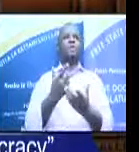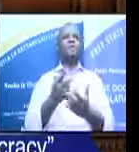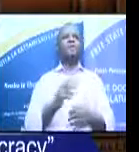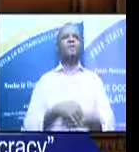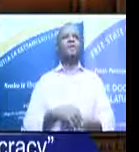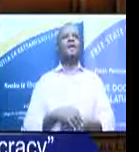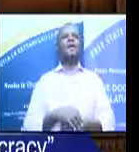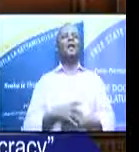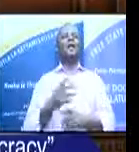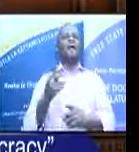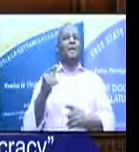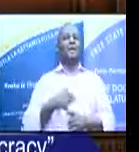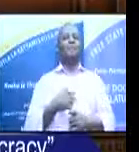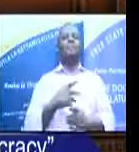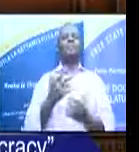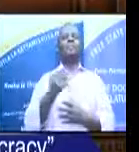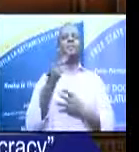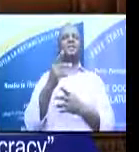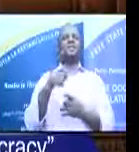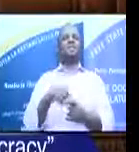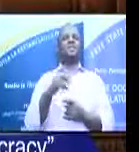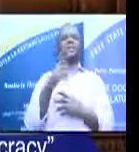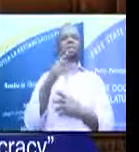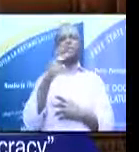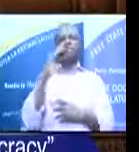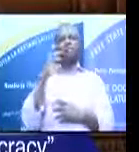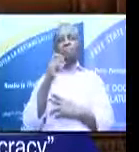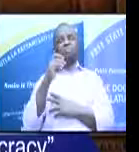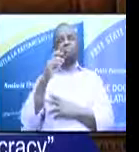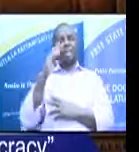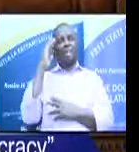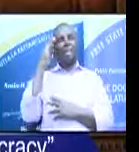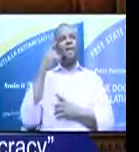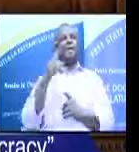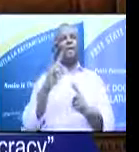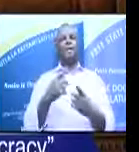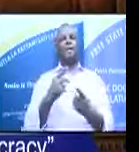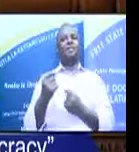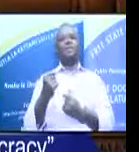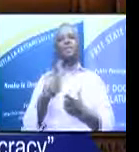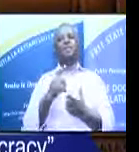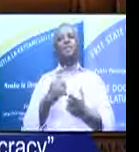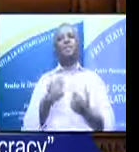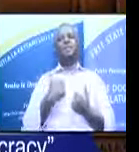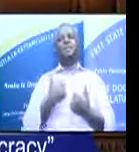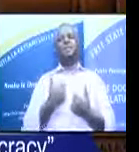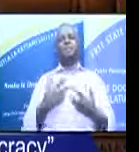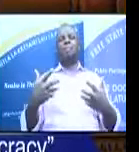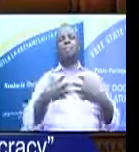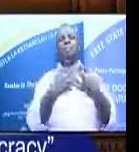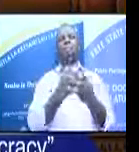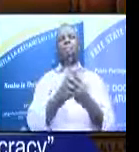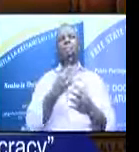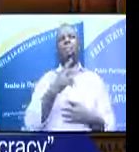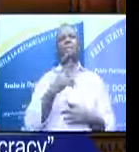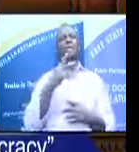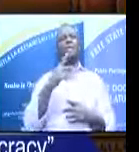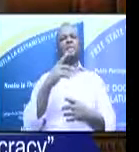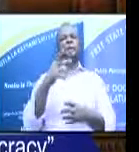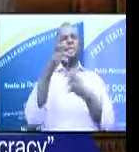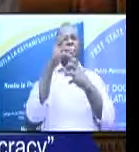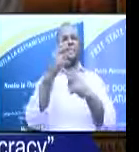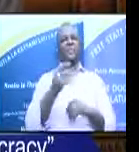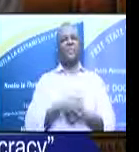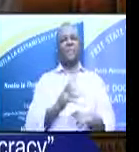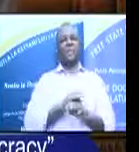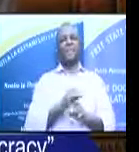here, you tell us about the budget speed, Buhlanya, Nyaupe. We can't grace that with any intellectual response or engagement.